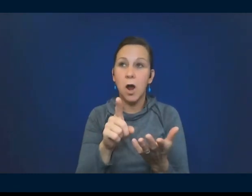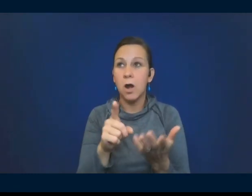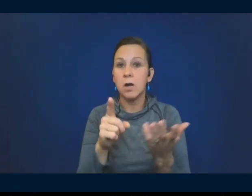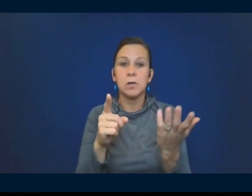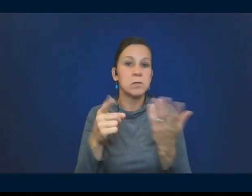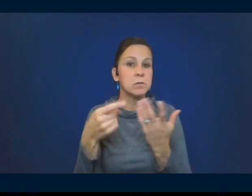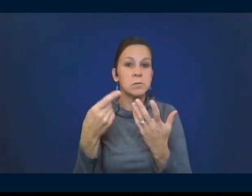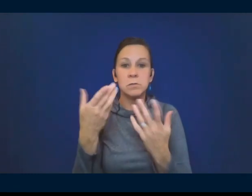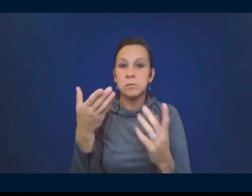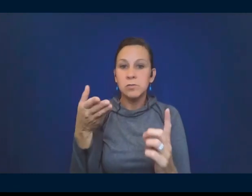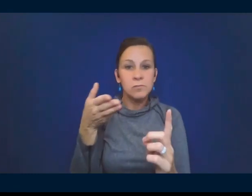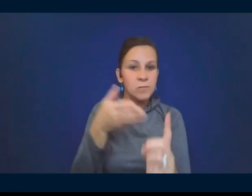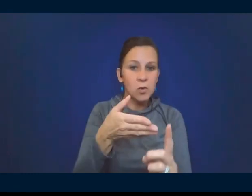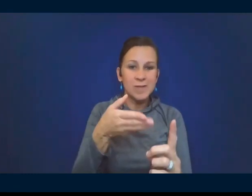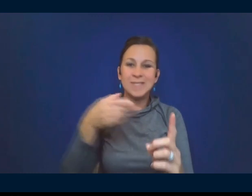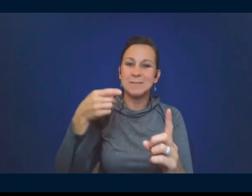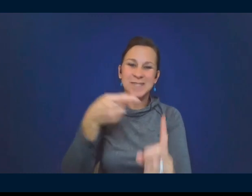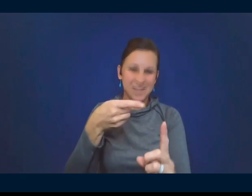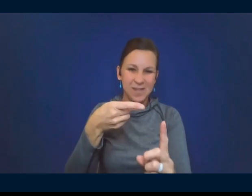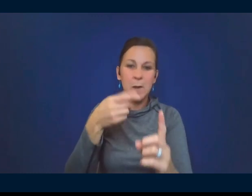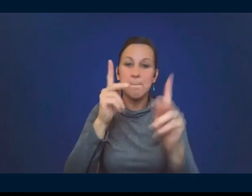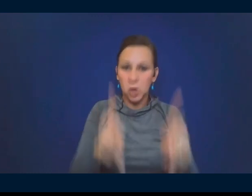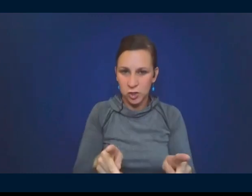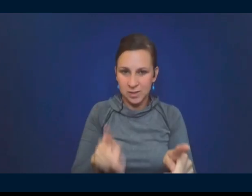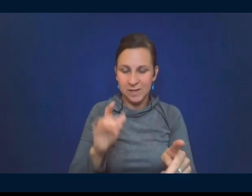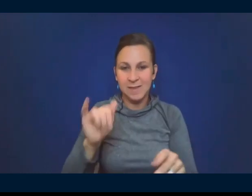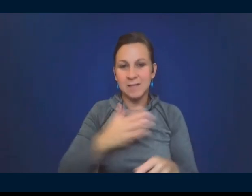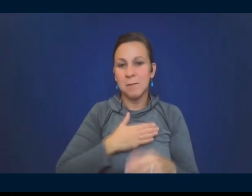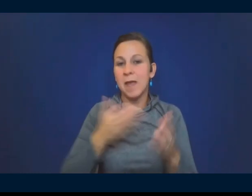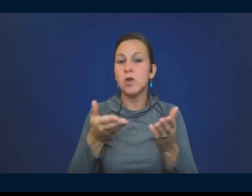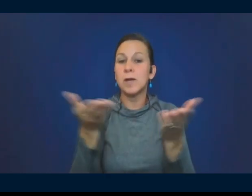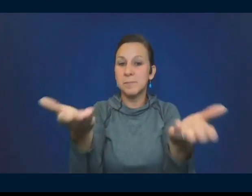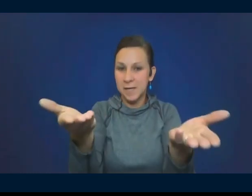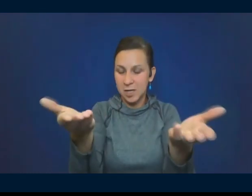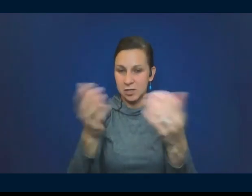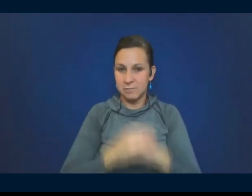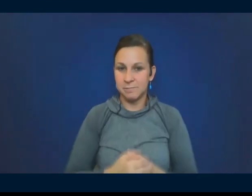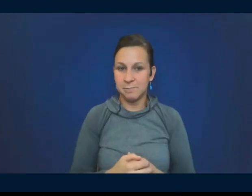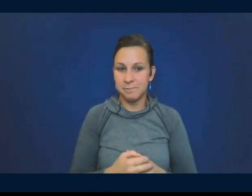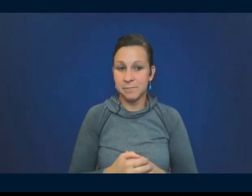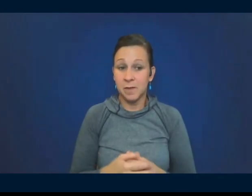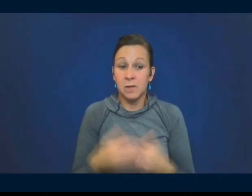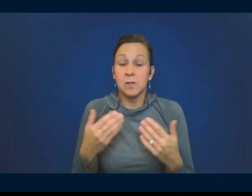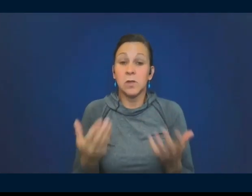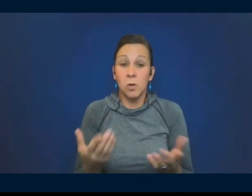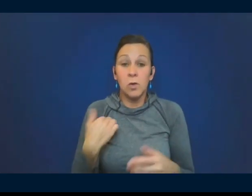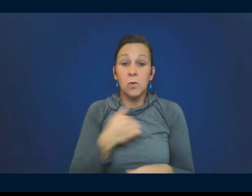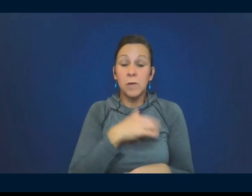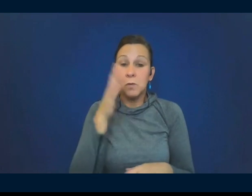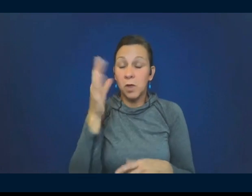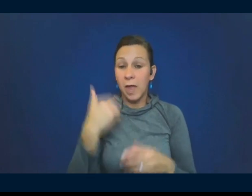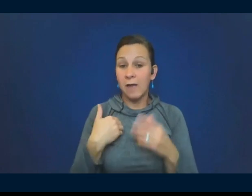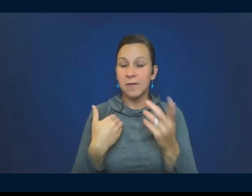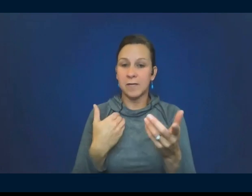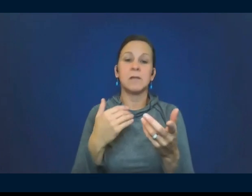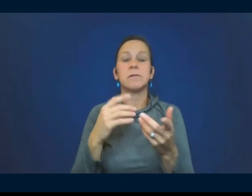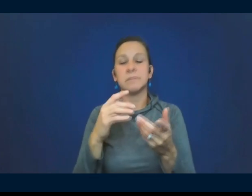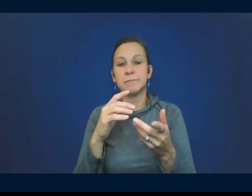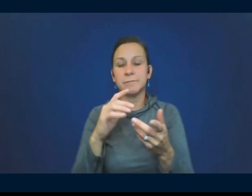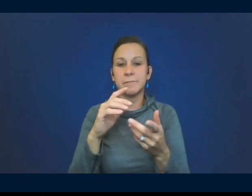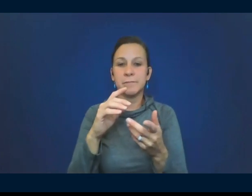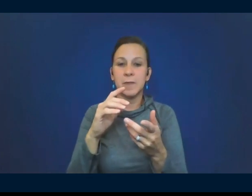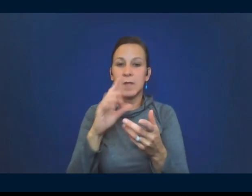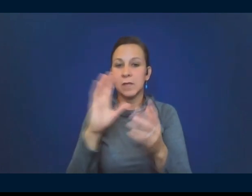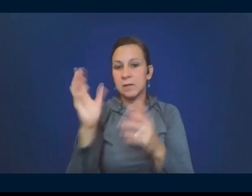a specific person. That is my recommendation. So we are going to be having flash talks. So we're going to have 3 minutes for